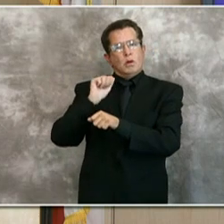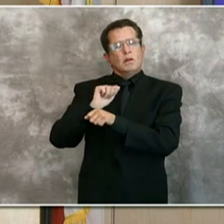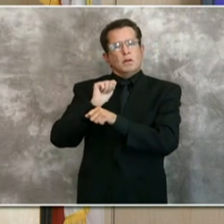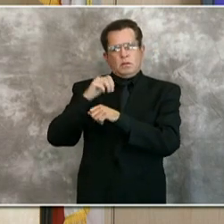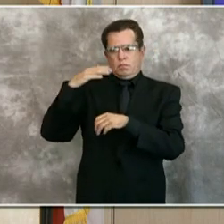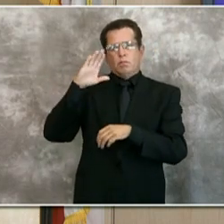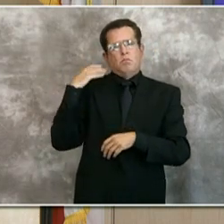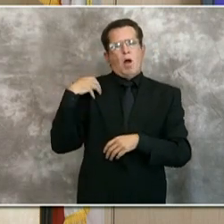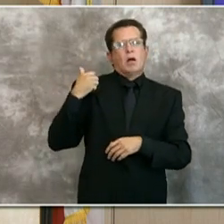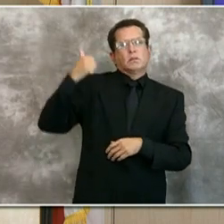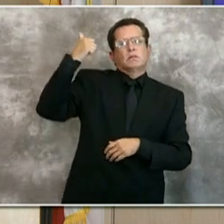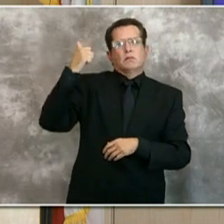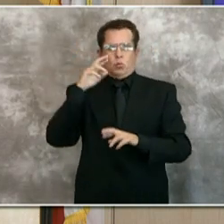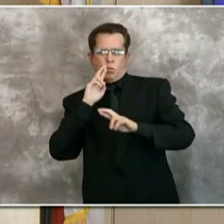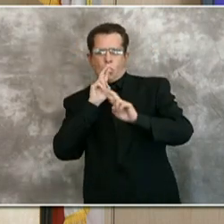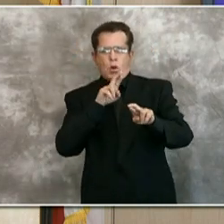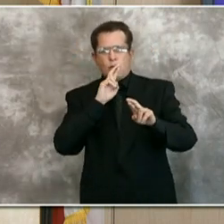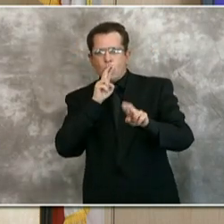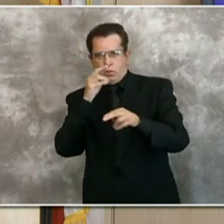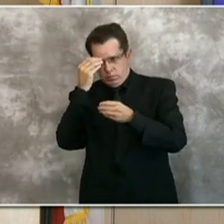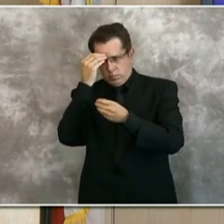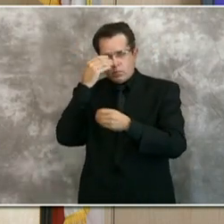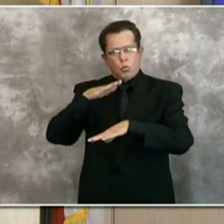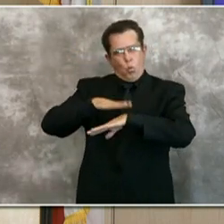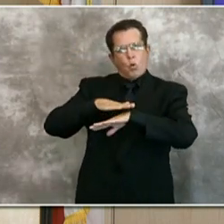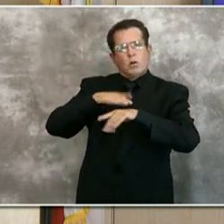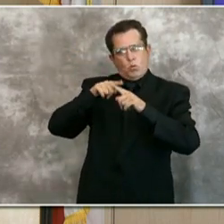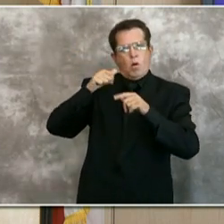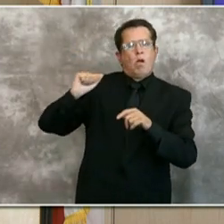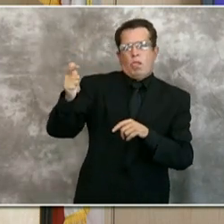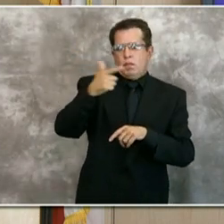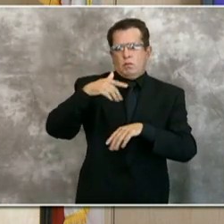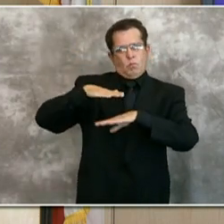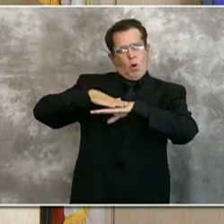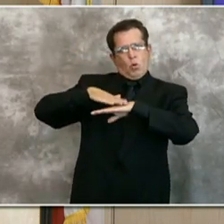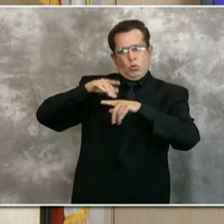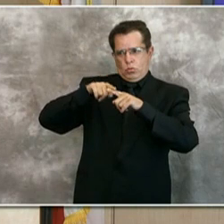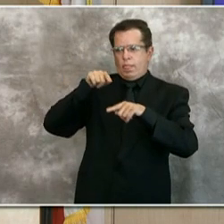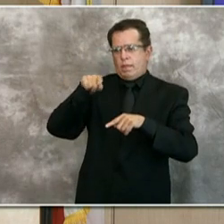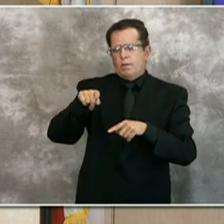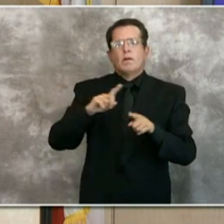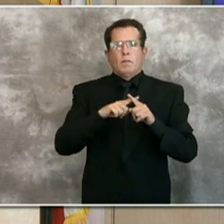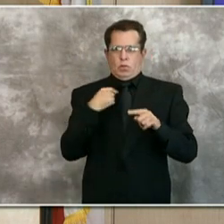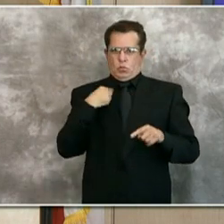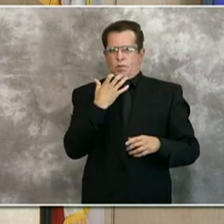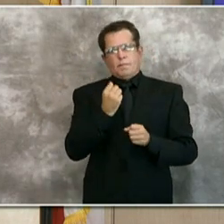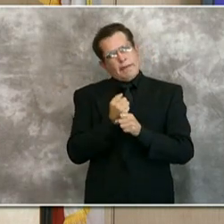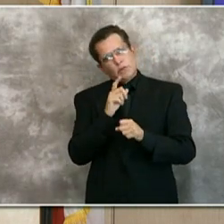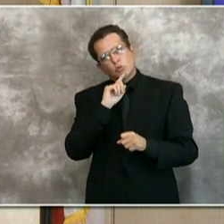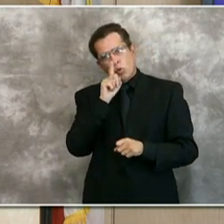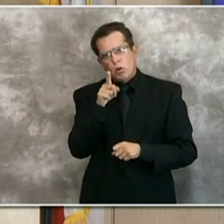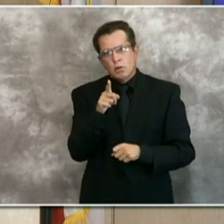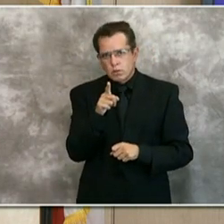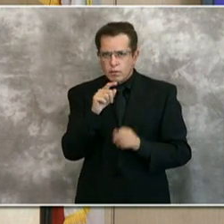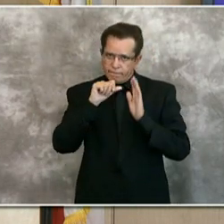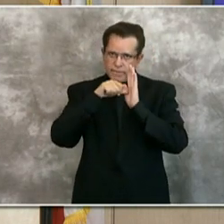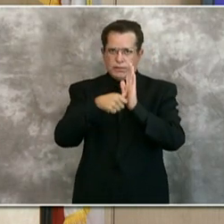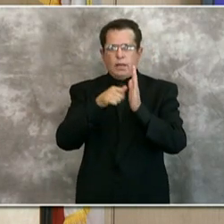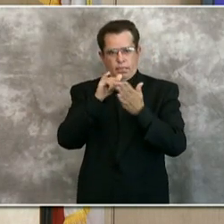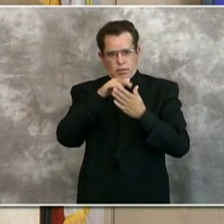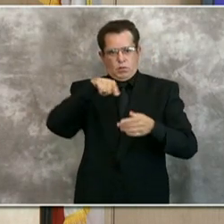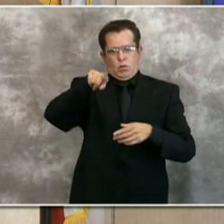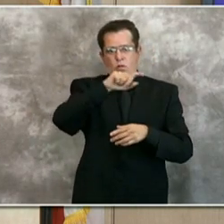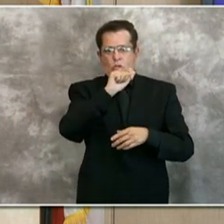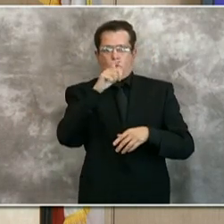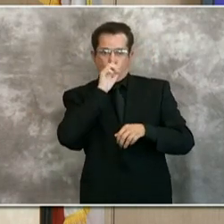employees. But with the growing number of outbreaks we're seeing, we are going to go the extra step to ensure that employees are